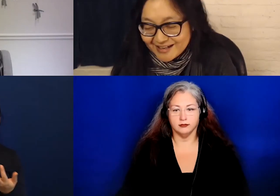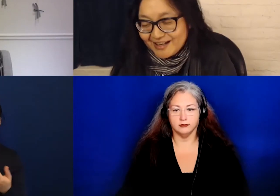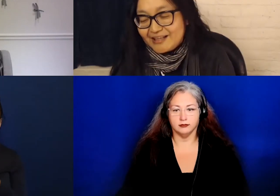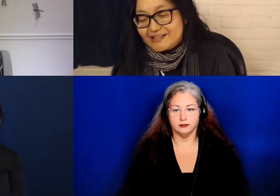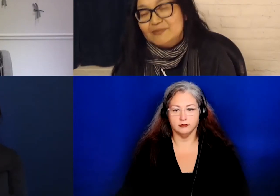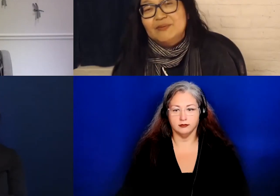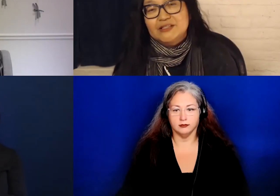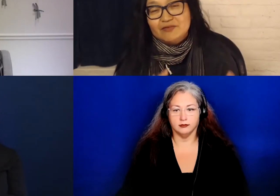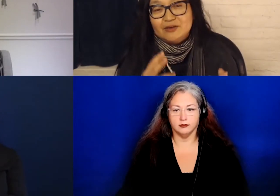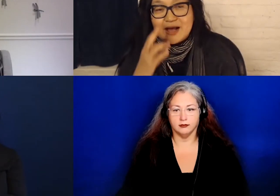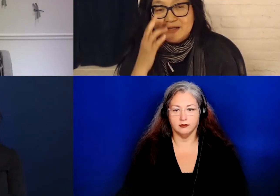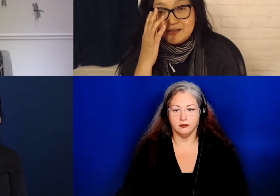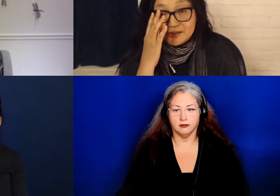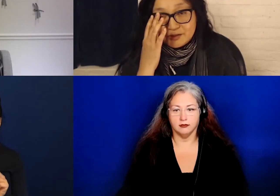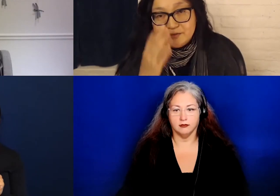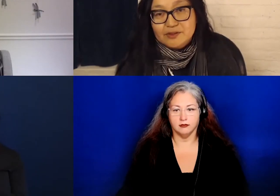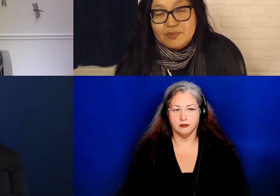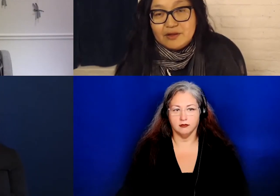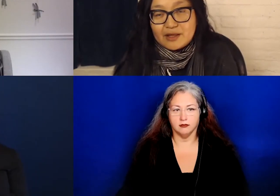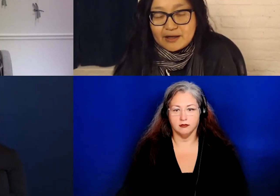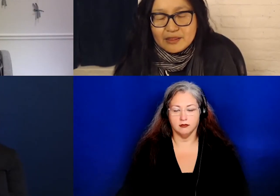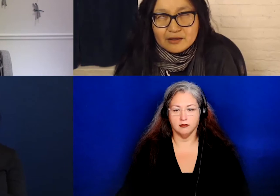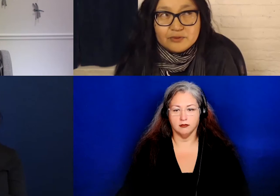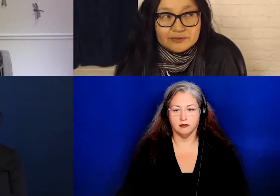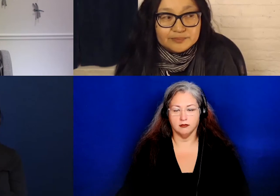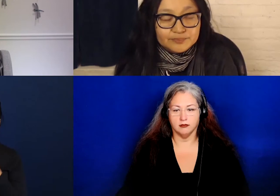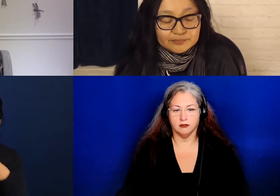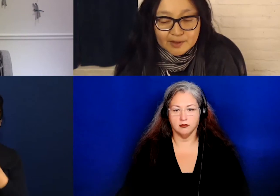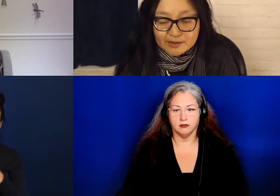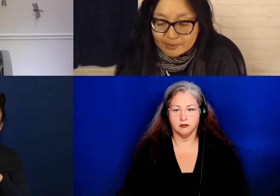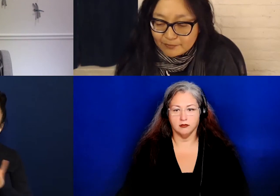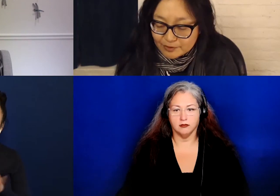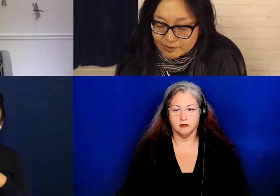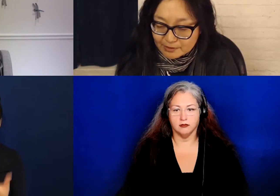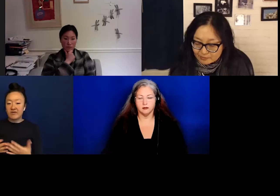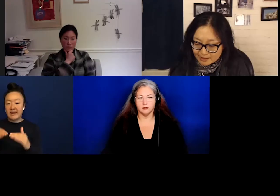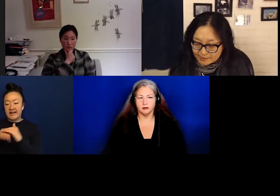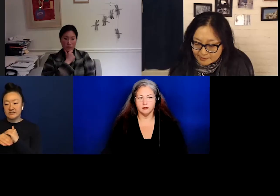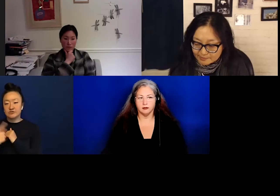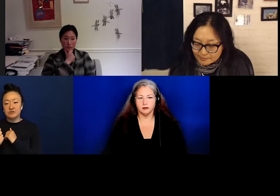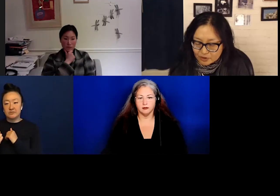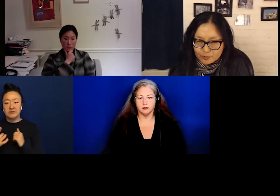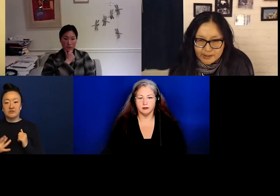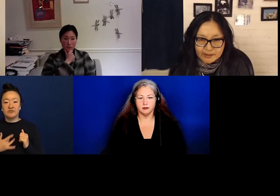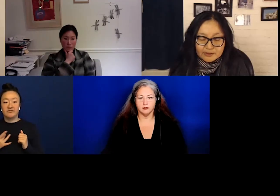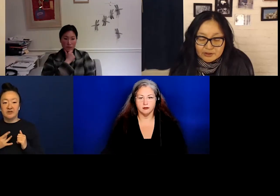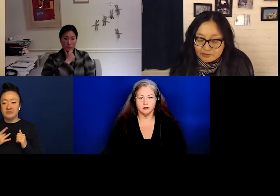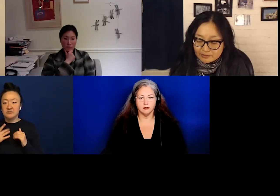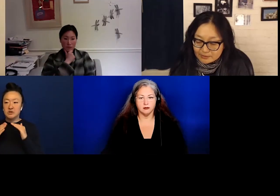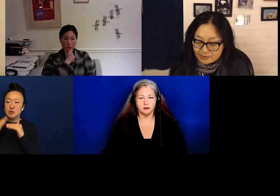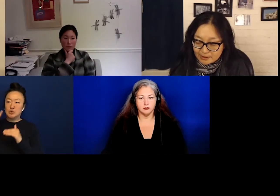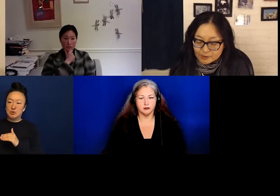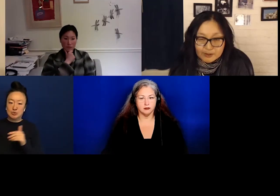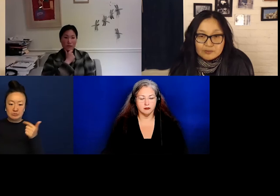terrible. At the same time, it's giving you access to something that I think would somehow feels otherwise too big,